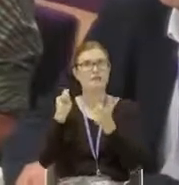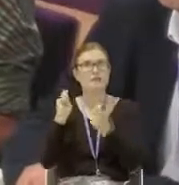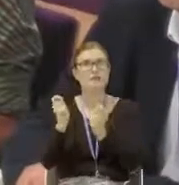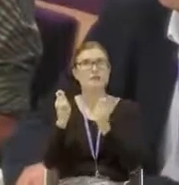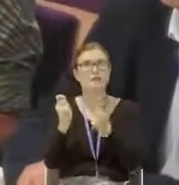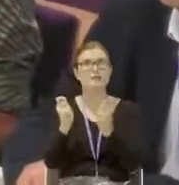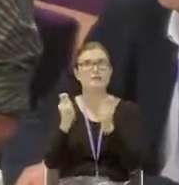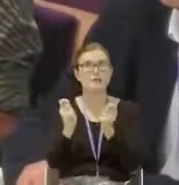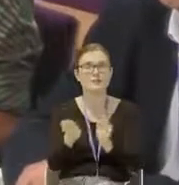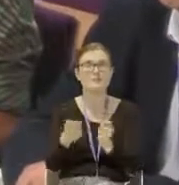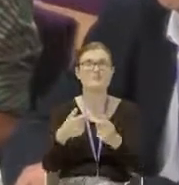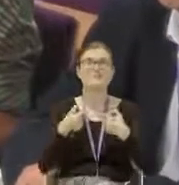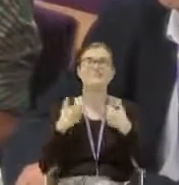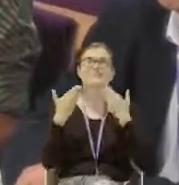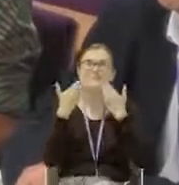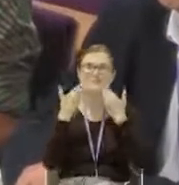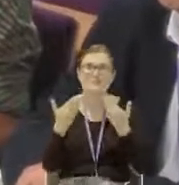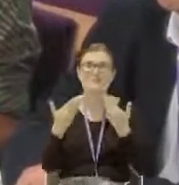desertification,